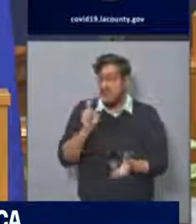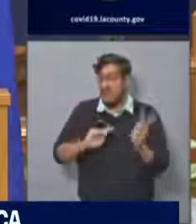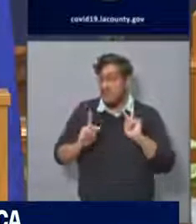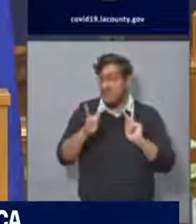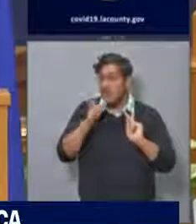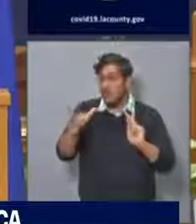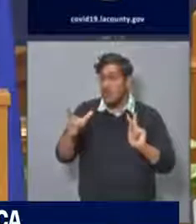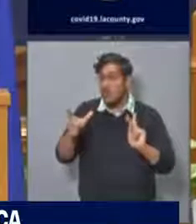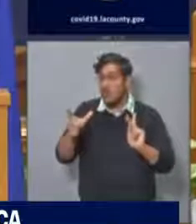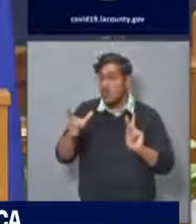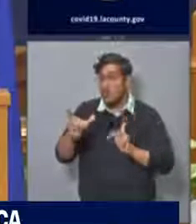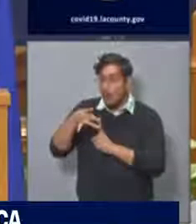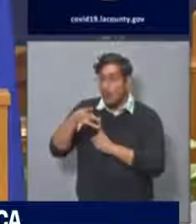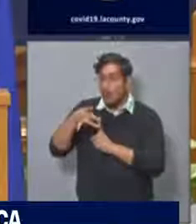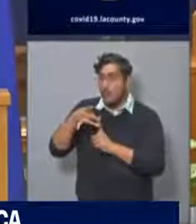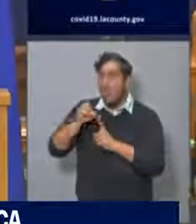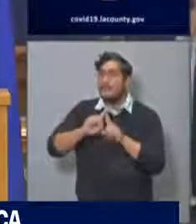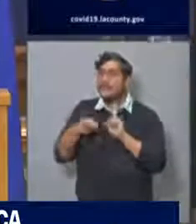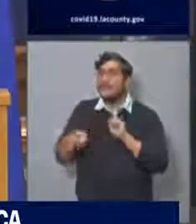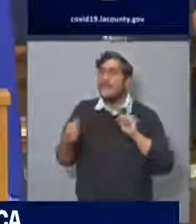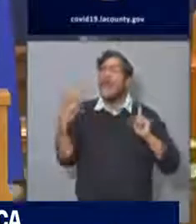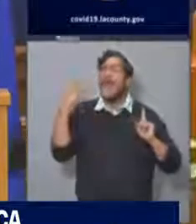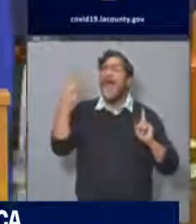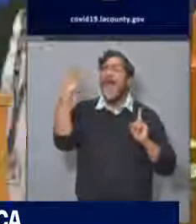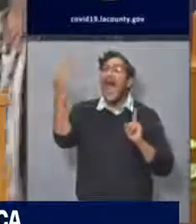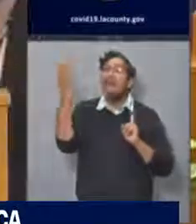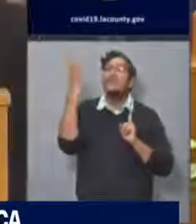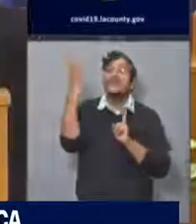this disease outside?